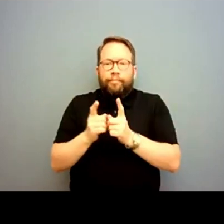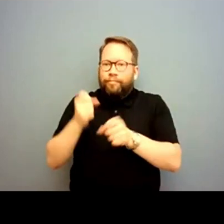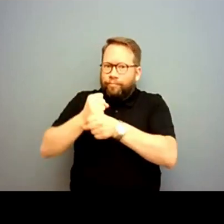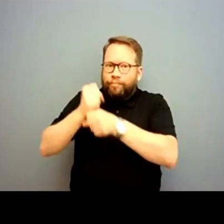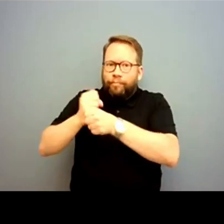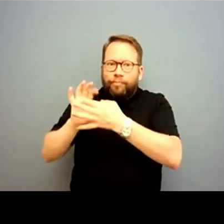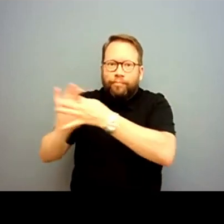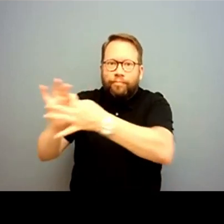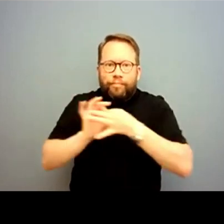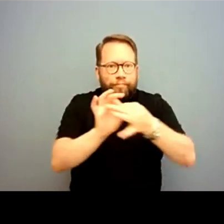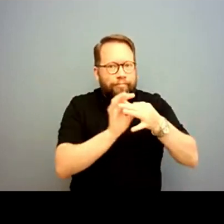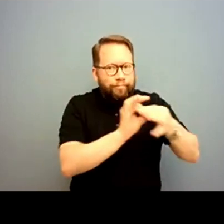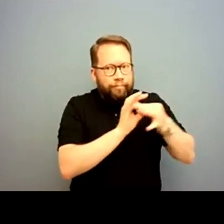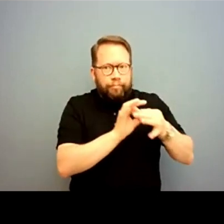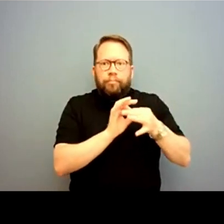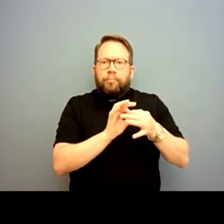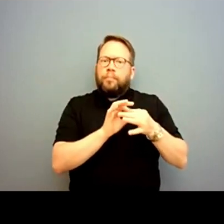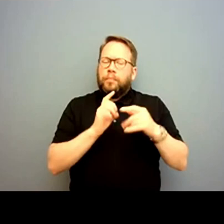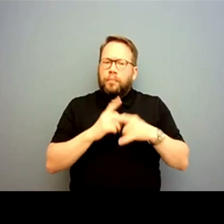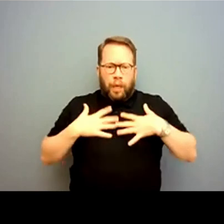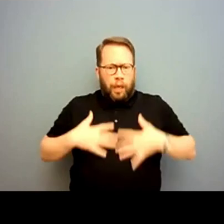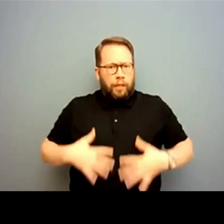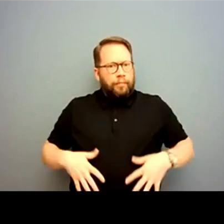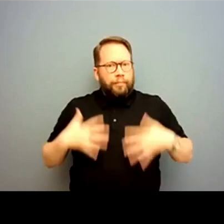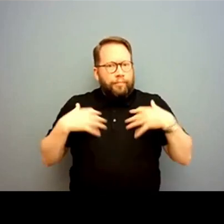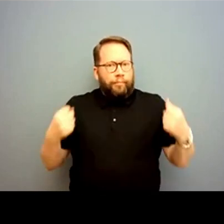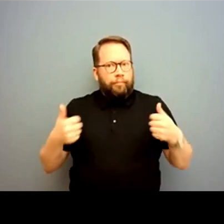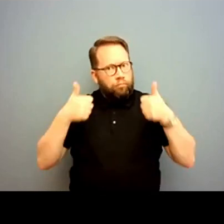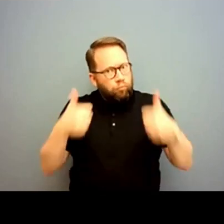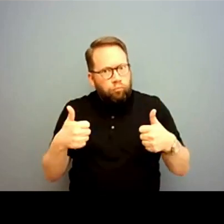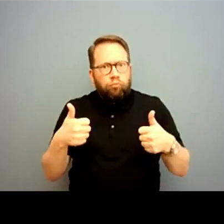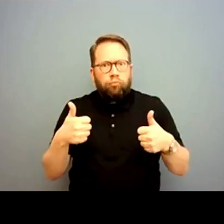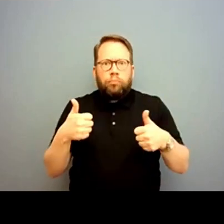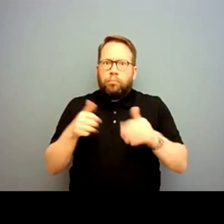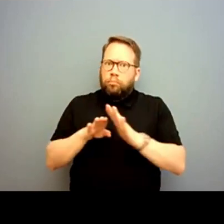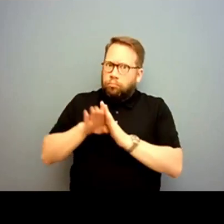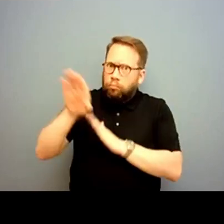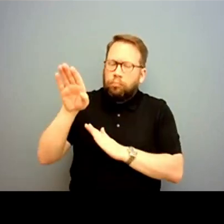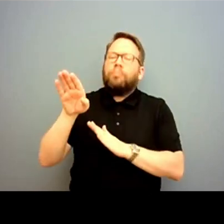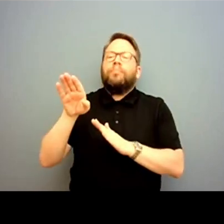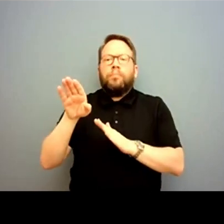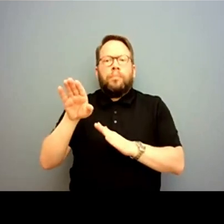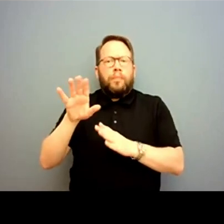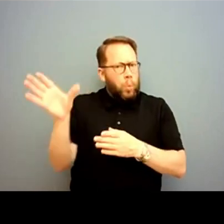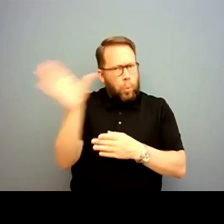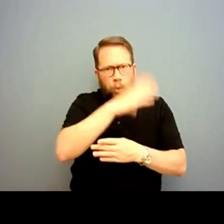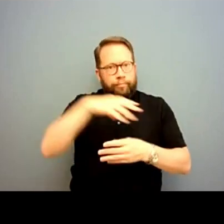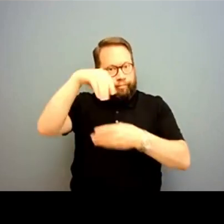living in the Nordic region by building a sustainable society where no one is left behind.